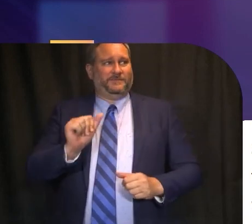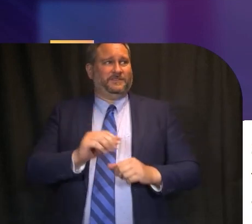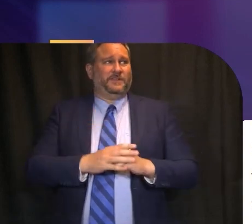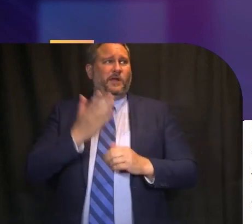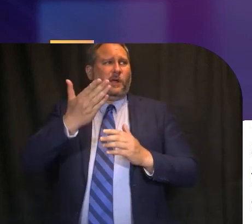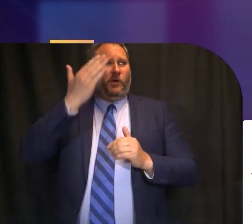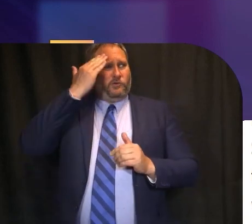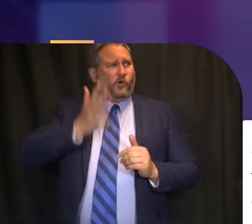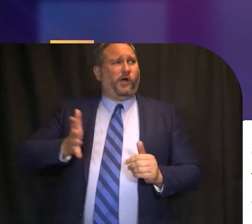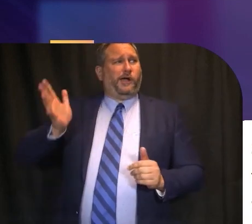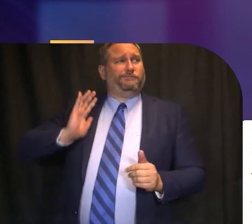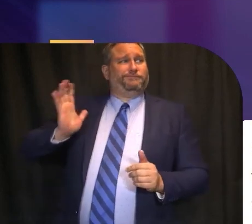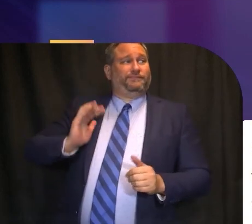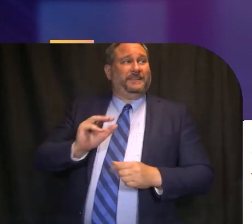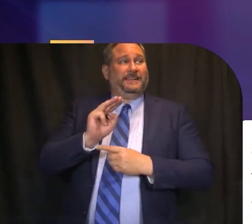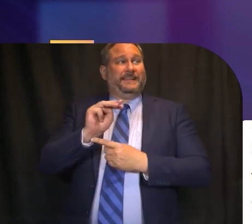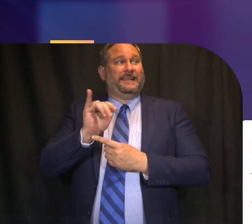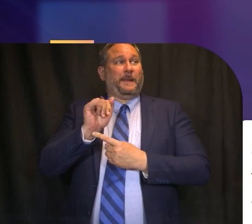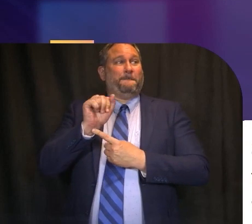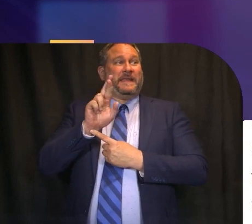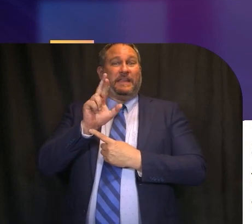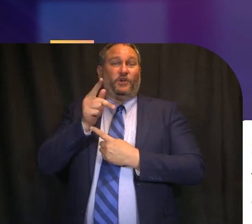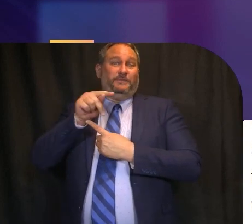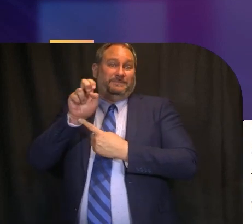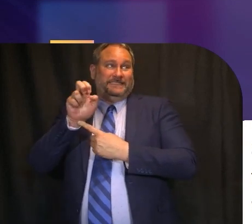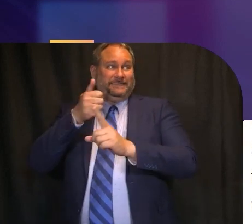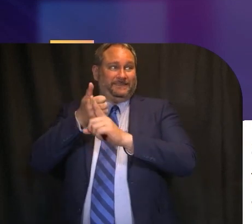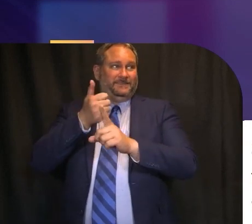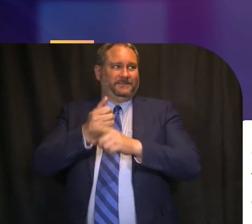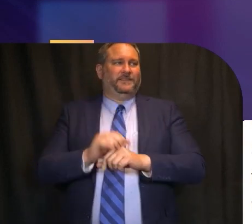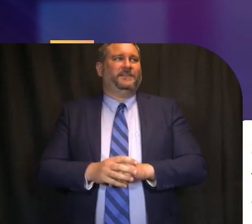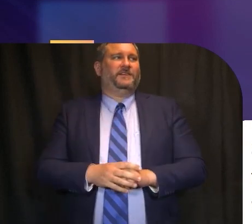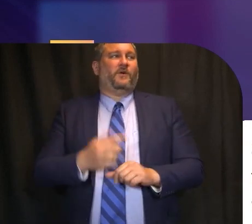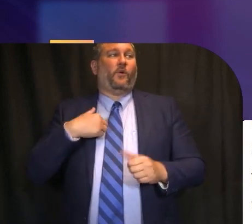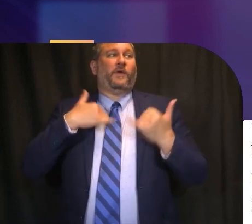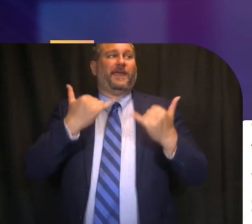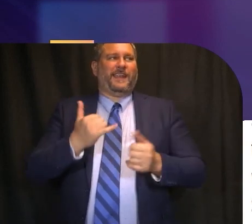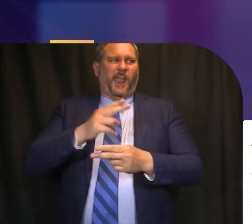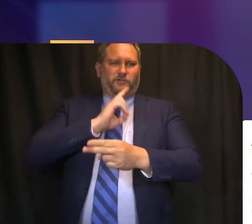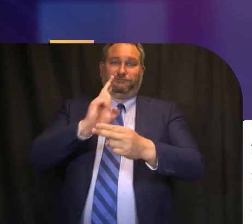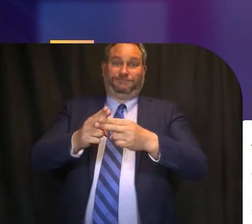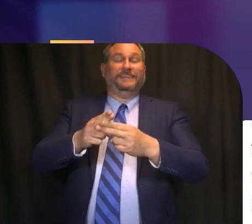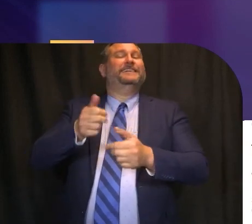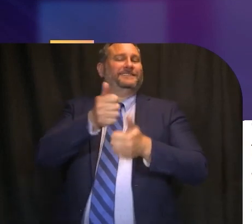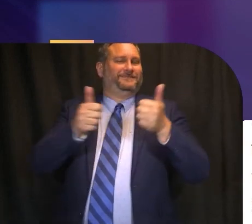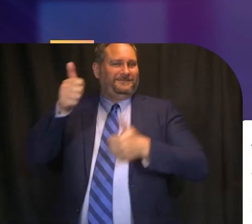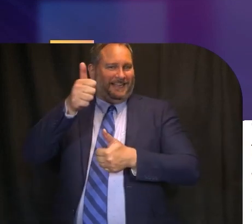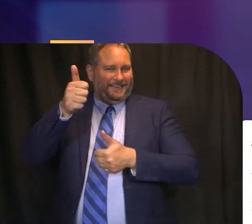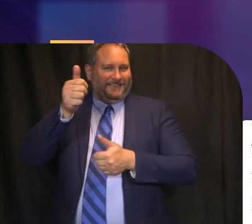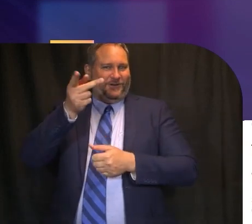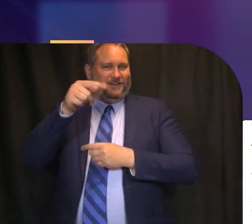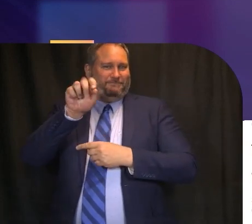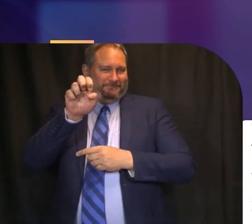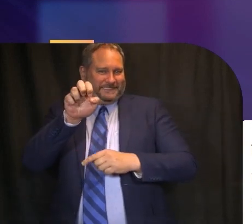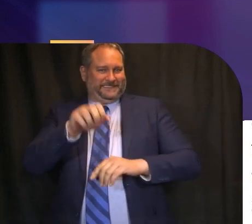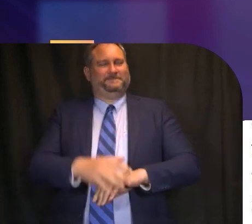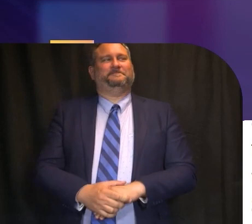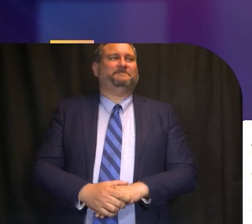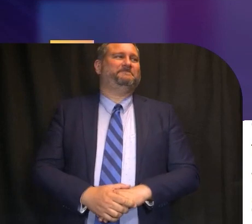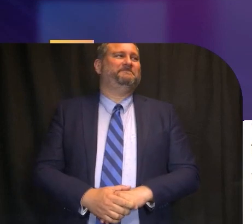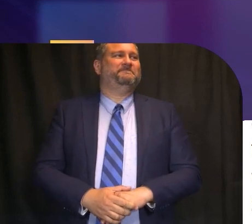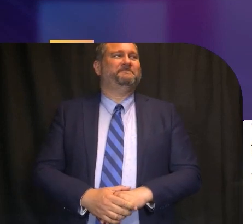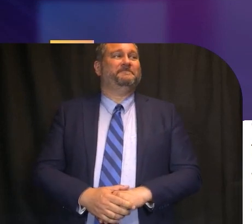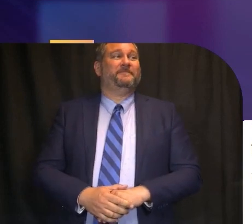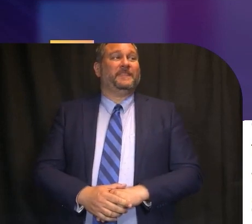him Secretary Buttigieg. The Secretary is dedicated to ensuring that transportation infrastructure serves as a tool and